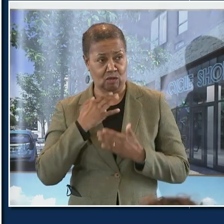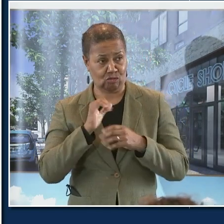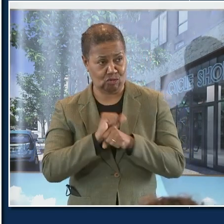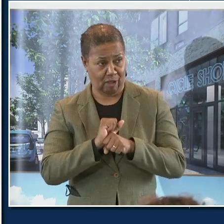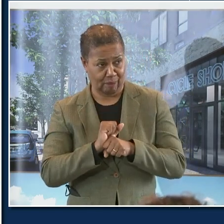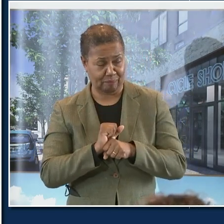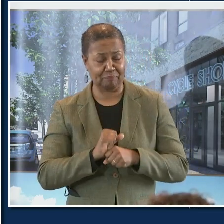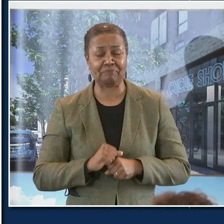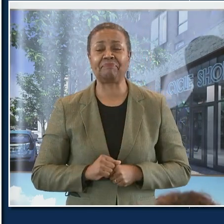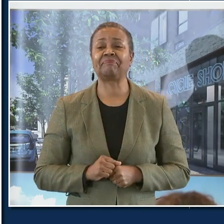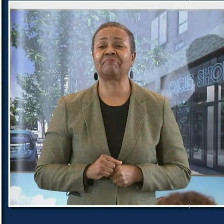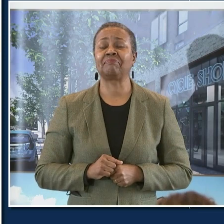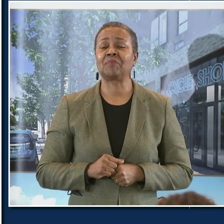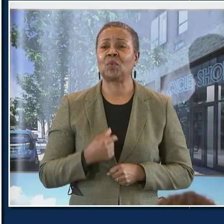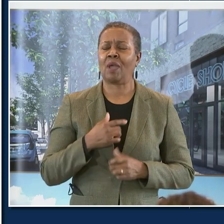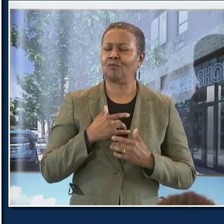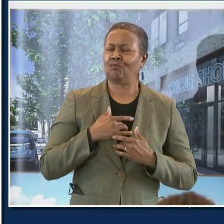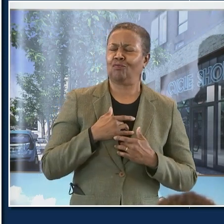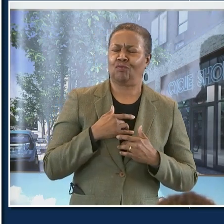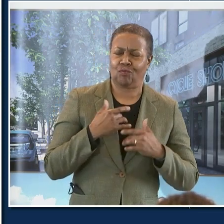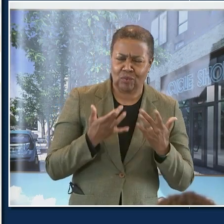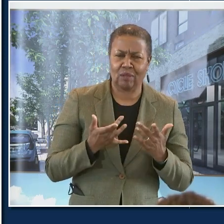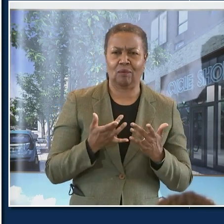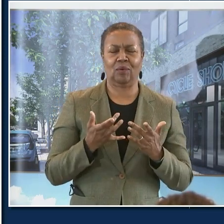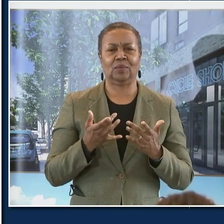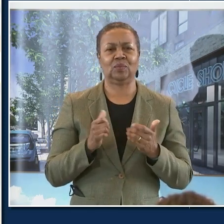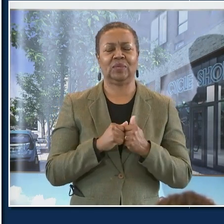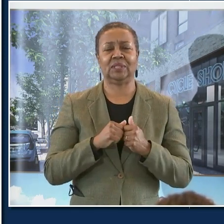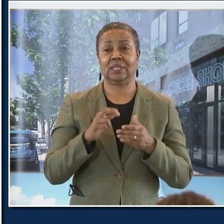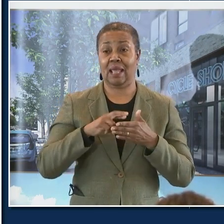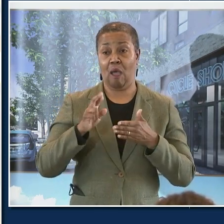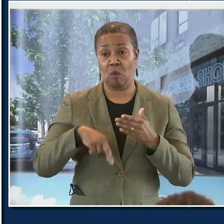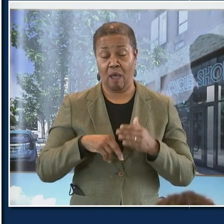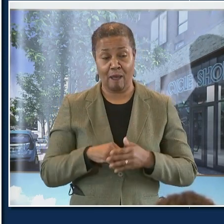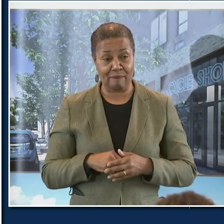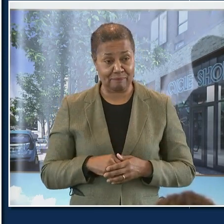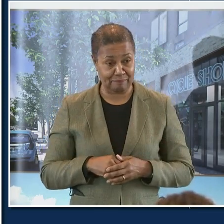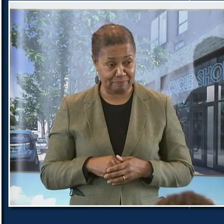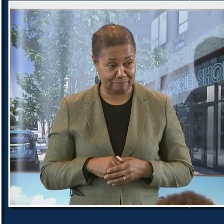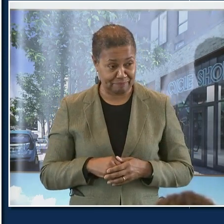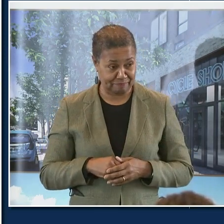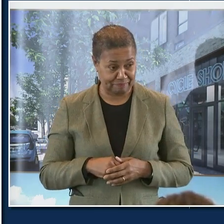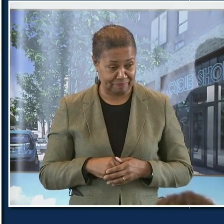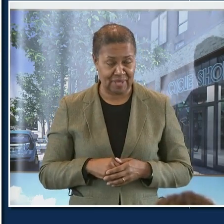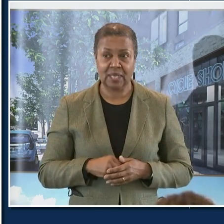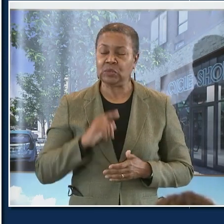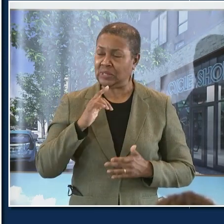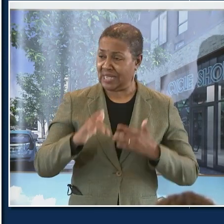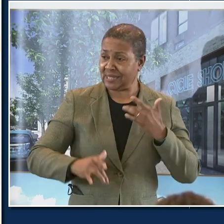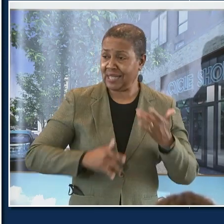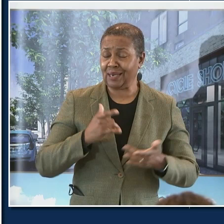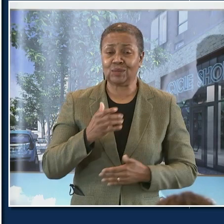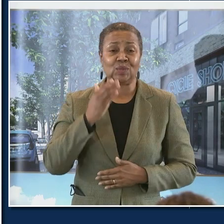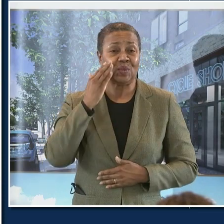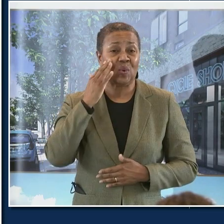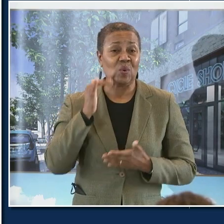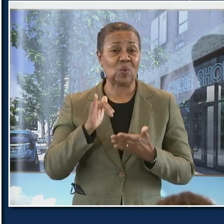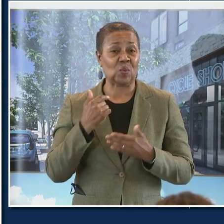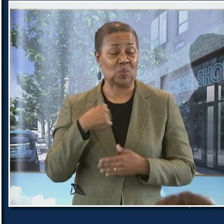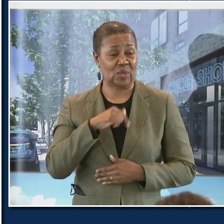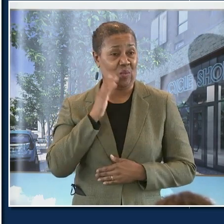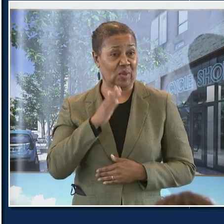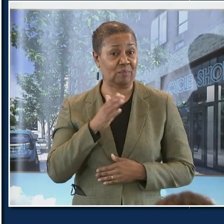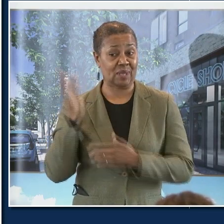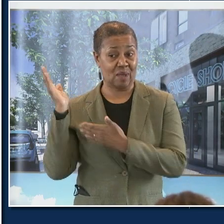job. We are thrilled with the outcome. It is exciting to know that we will